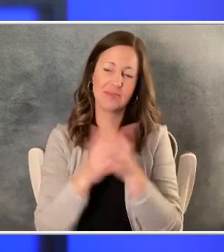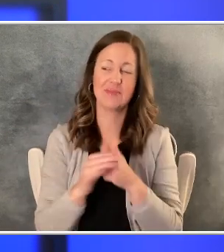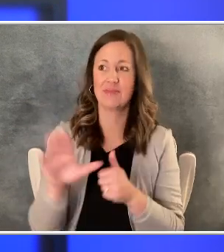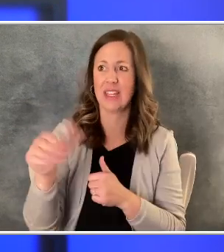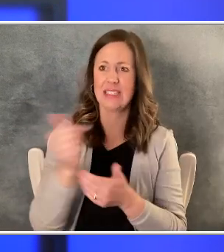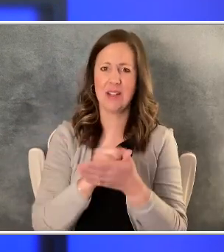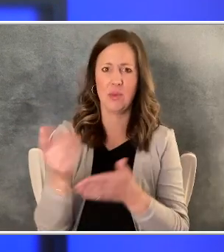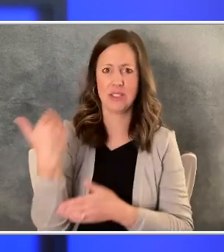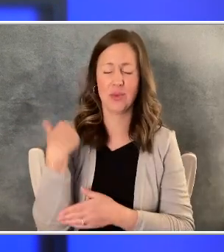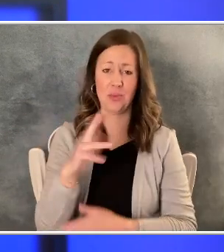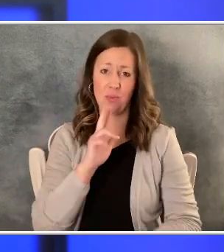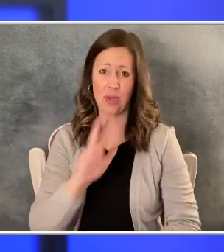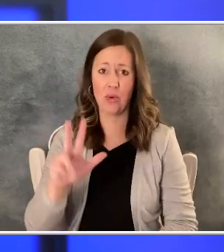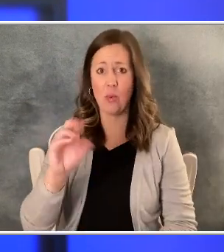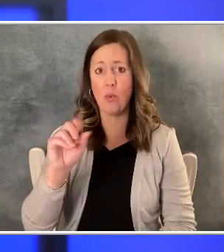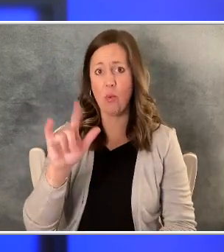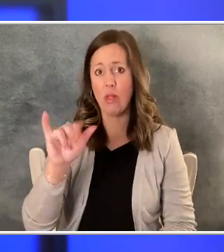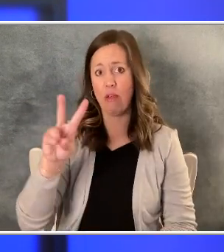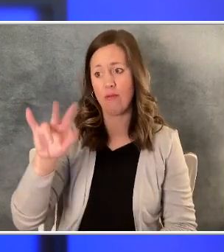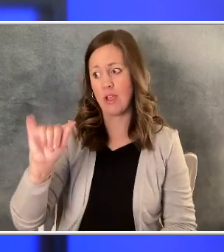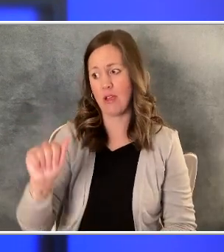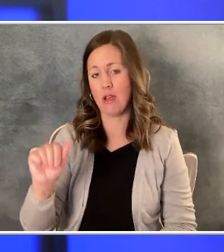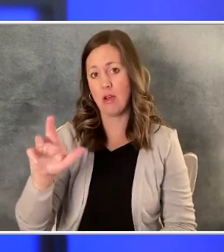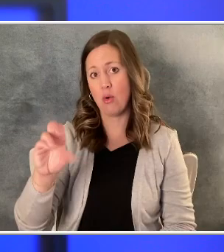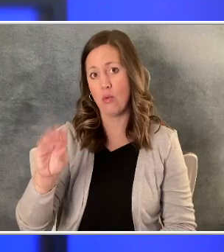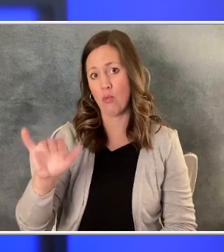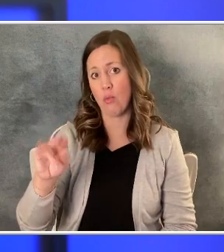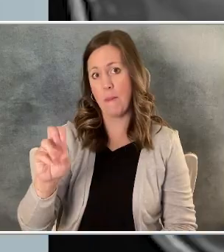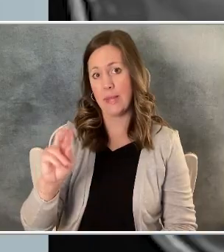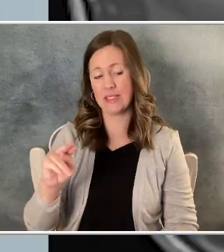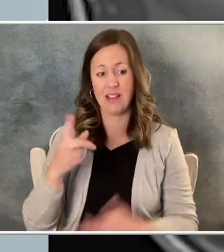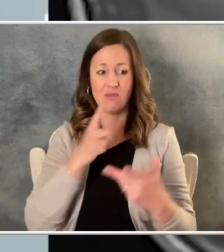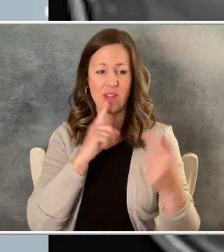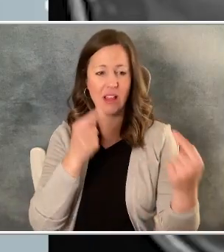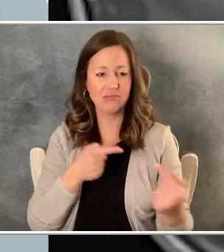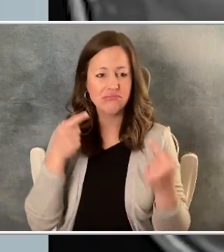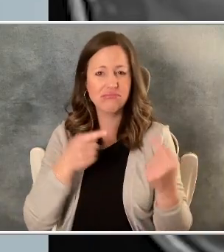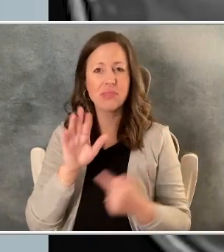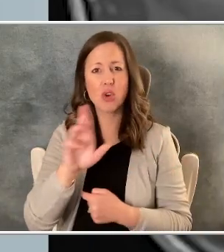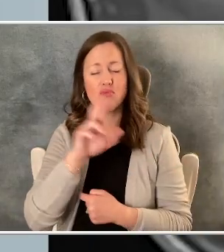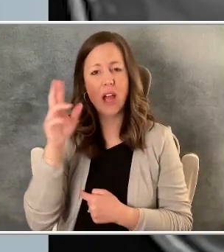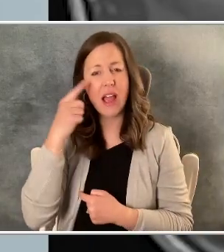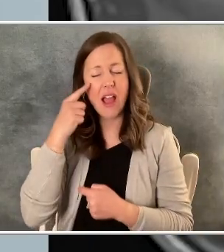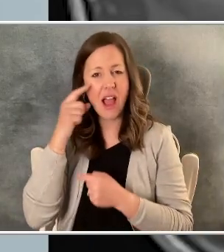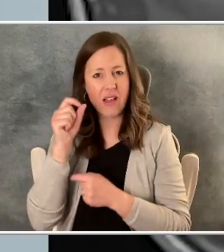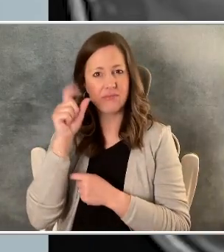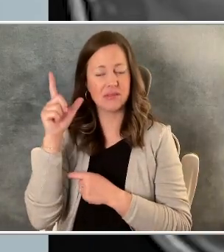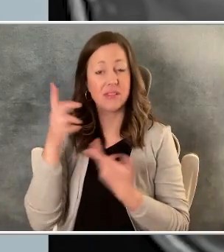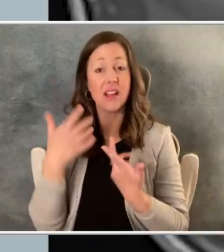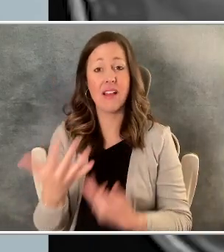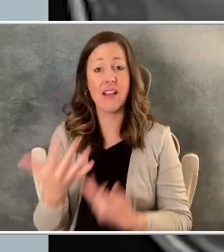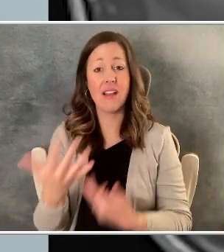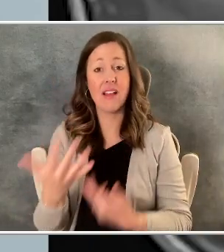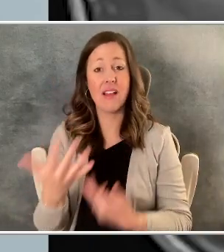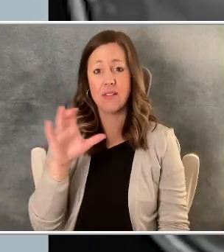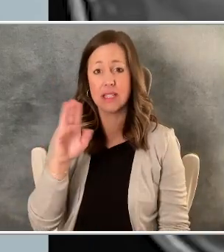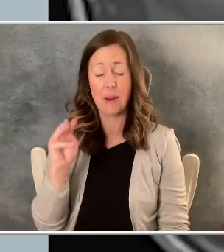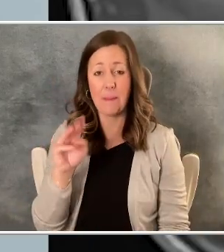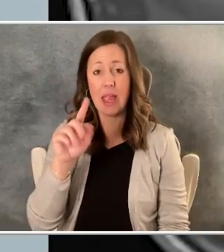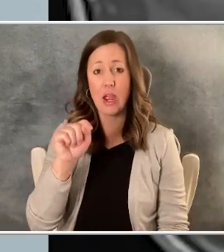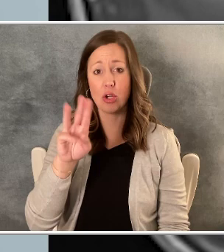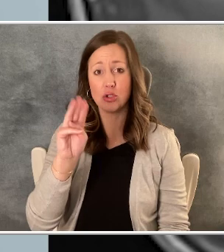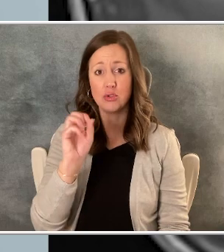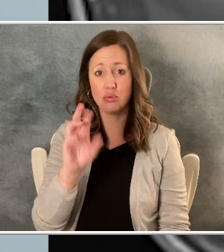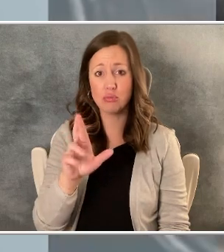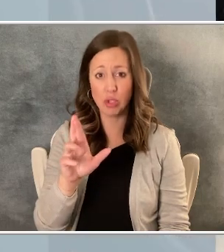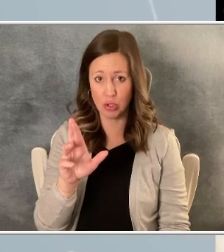3-year-old Olivia Robinson had trouble opening her right eye. A 5-centimeter tumor, roughly the size of a lime,